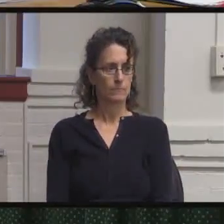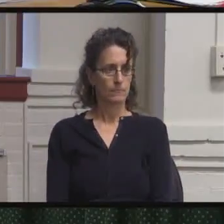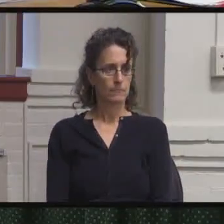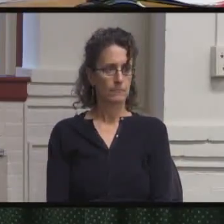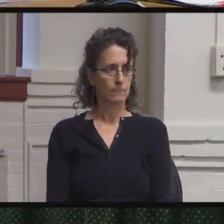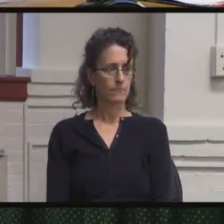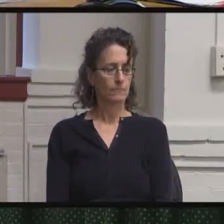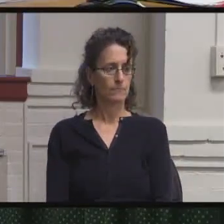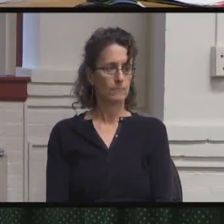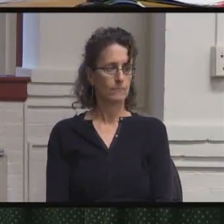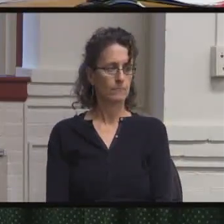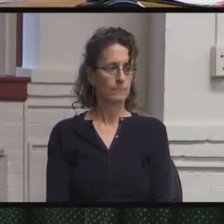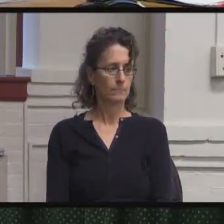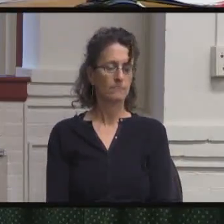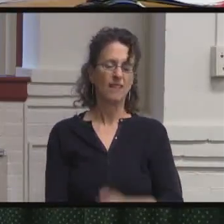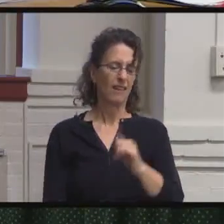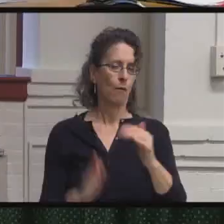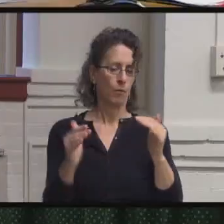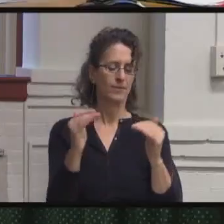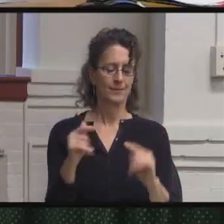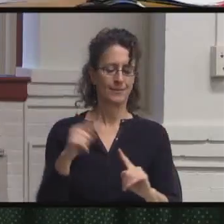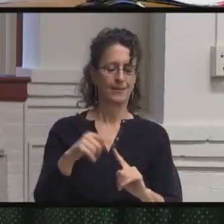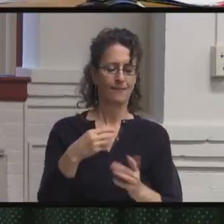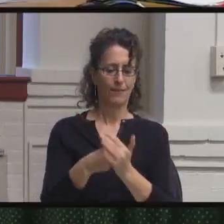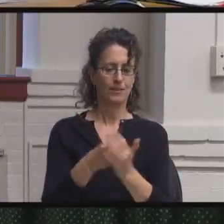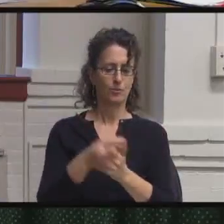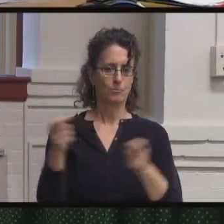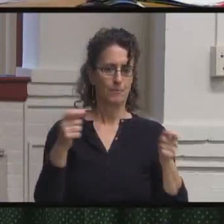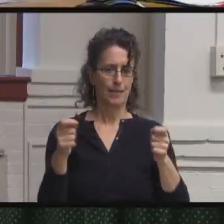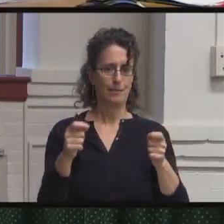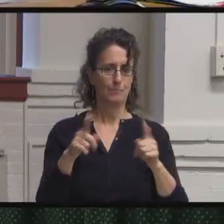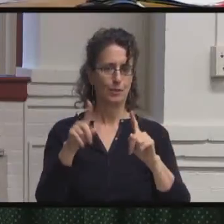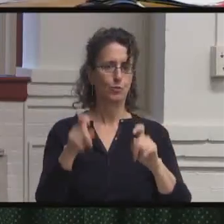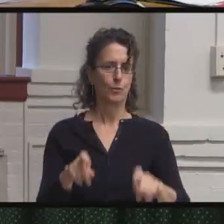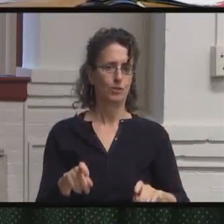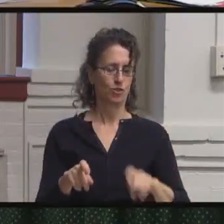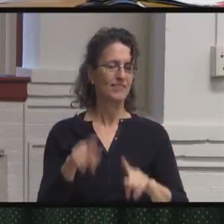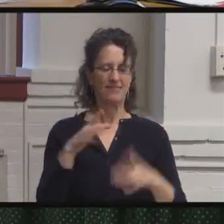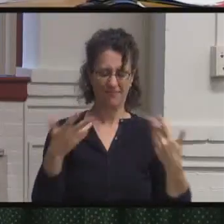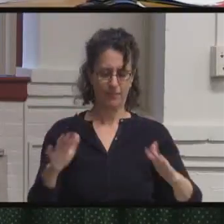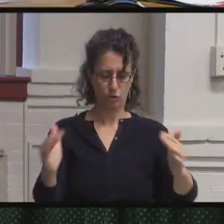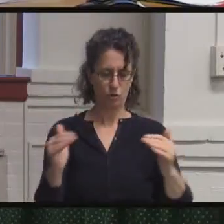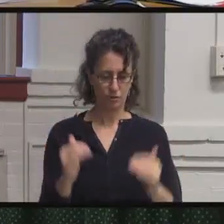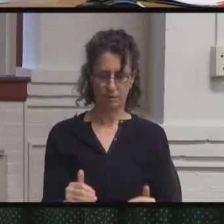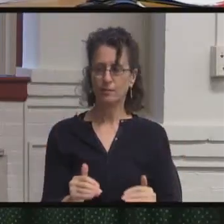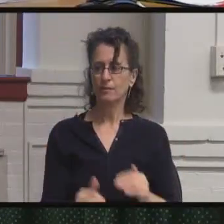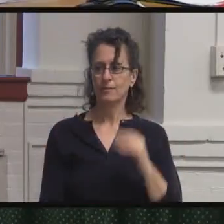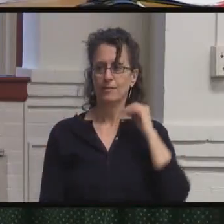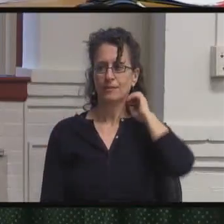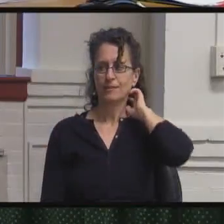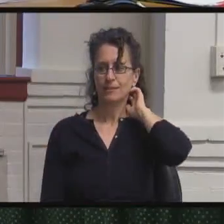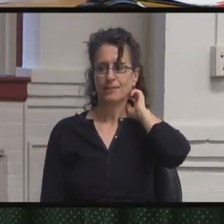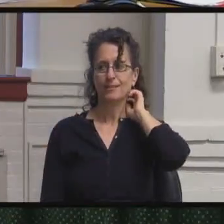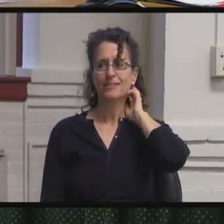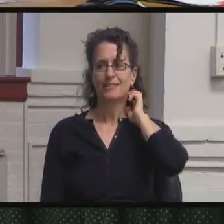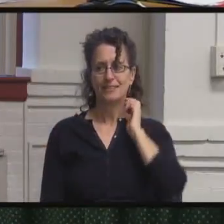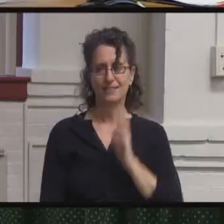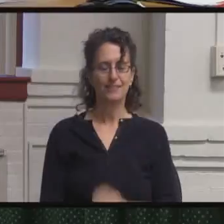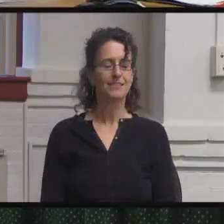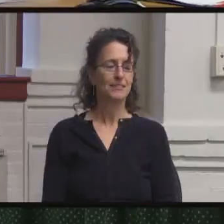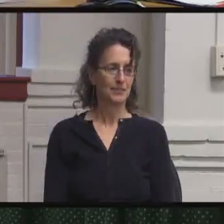the financial management questionnaire. So the next item on the agenda is the West